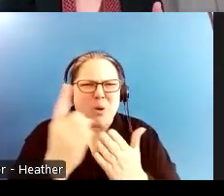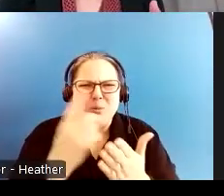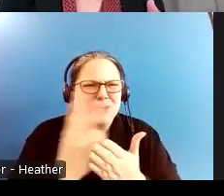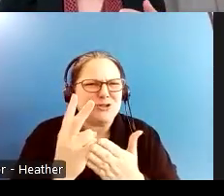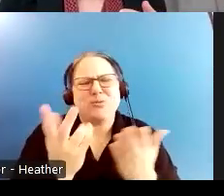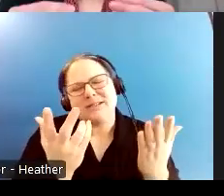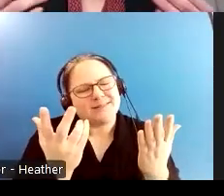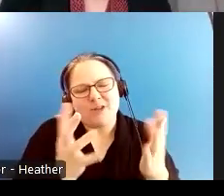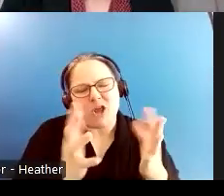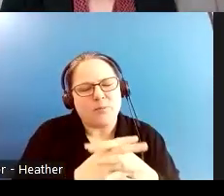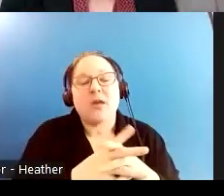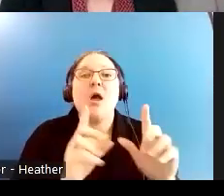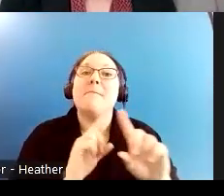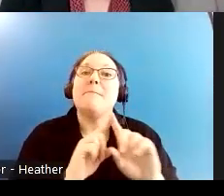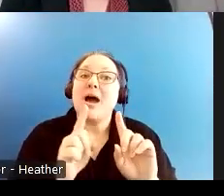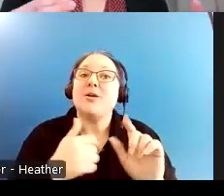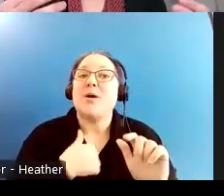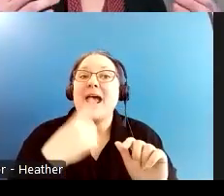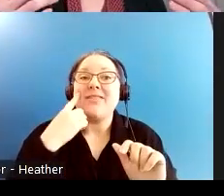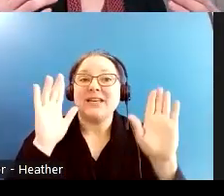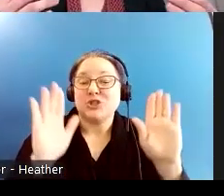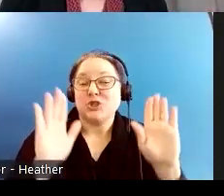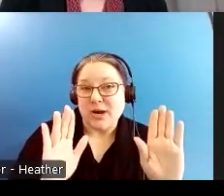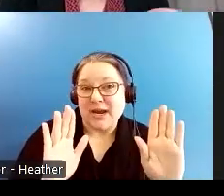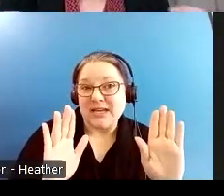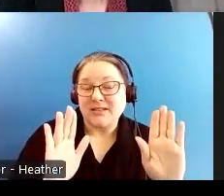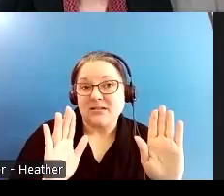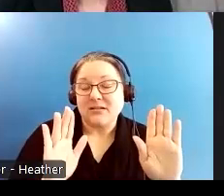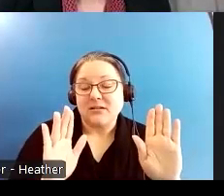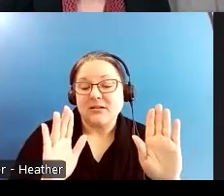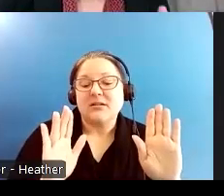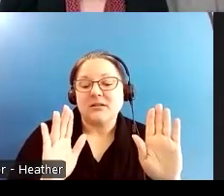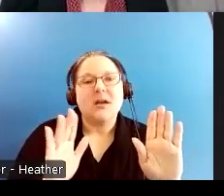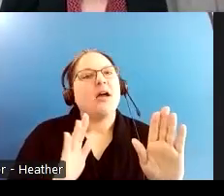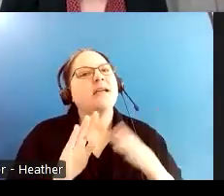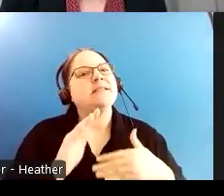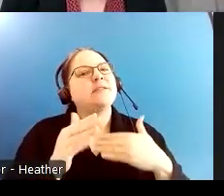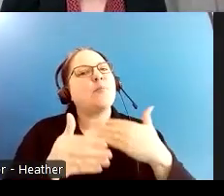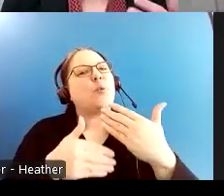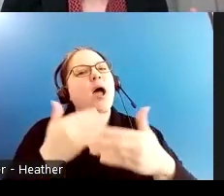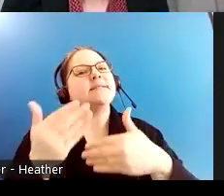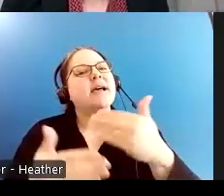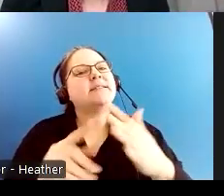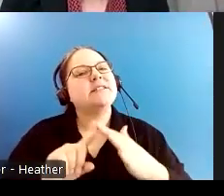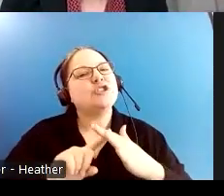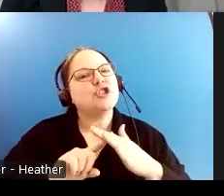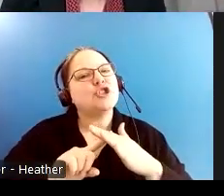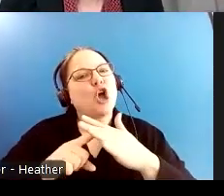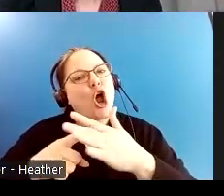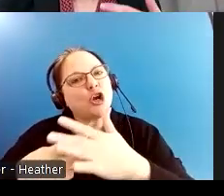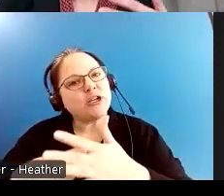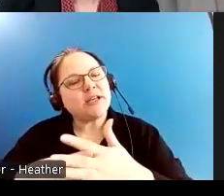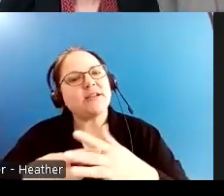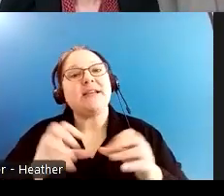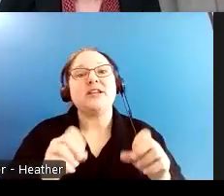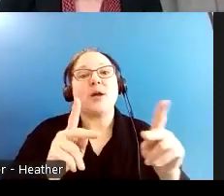what would be great is to see more of the process getting started when it's an opportunity for a lot of connections to be made. For